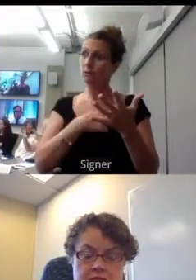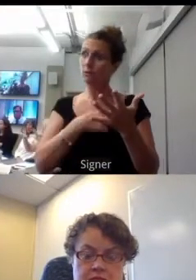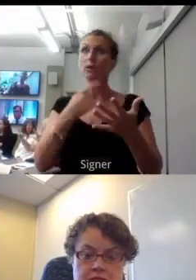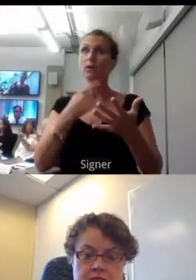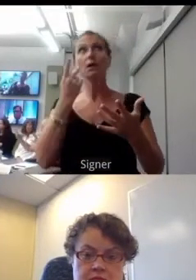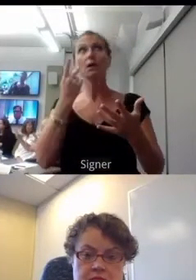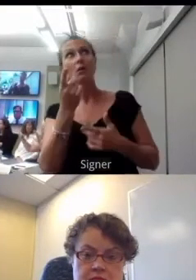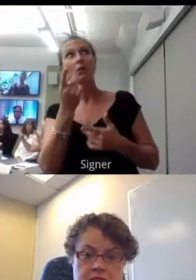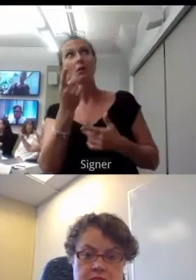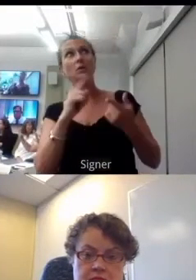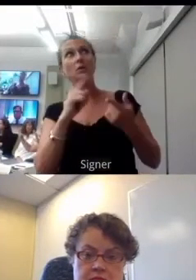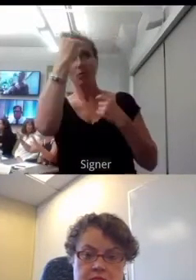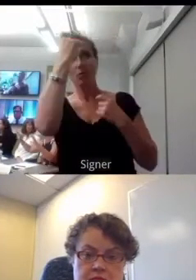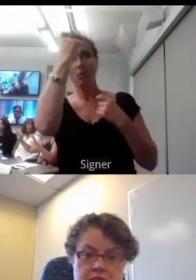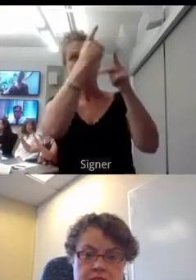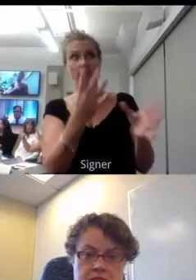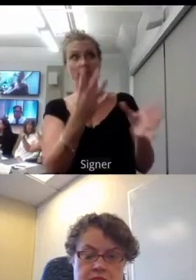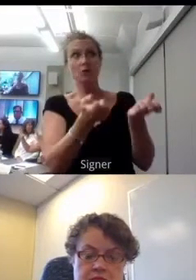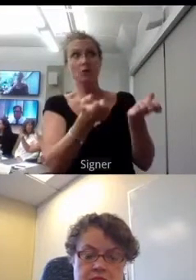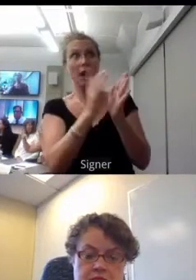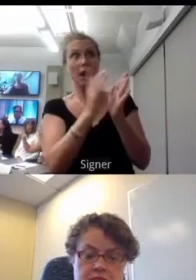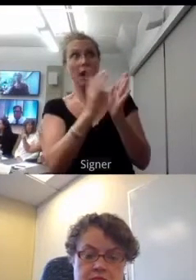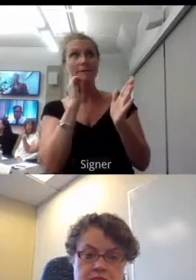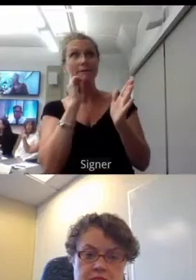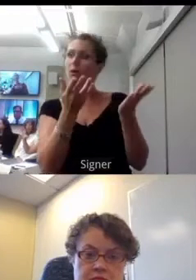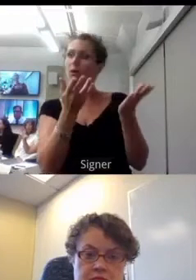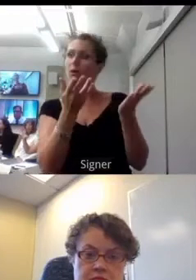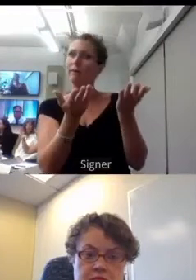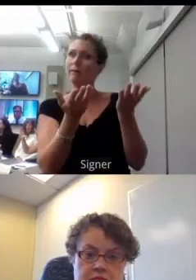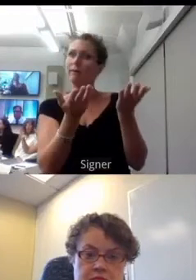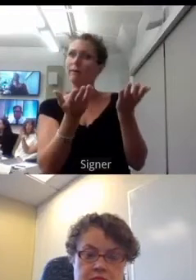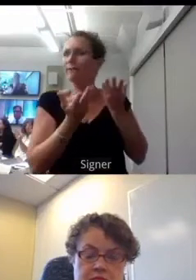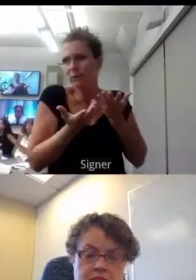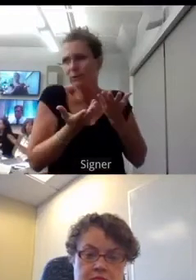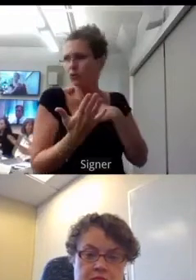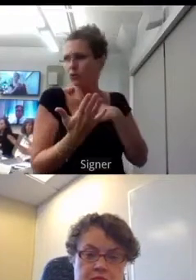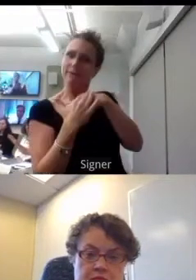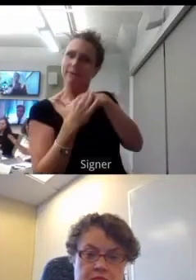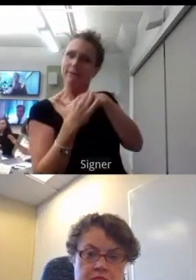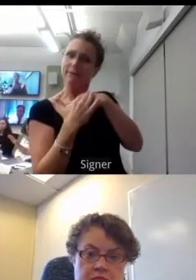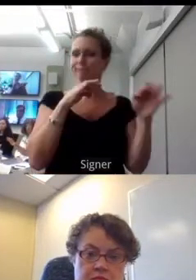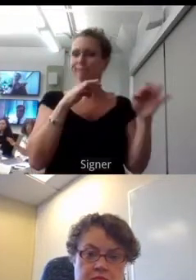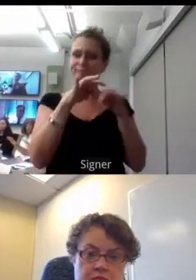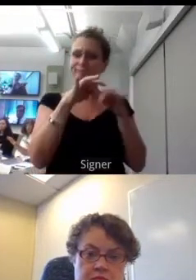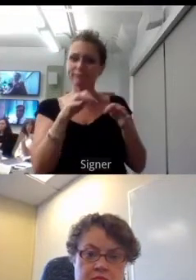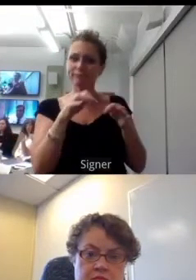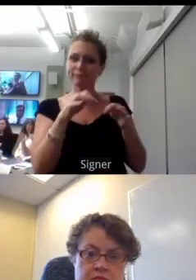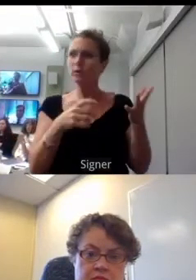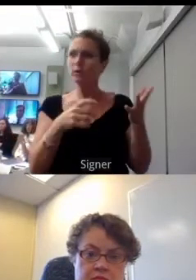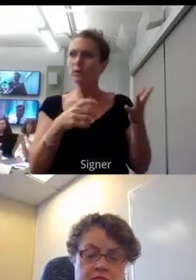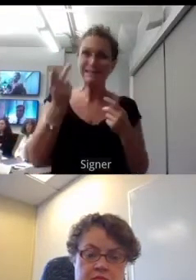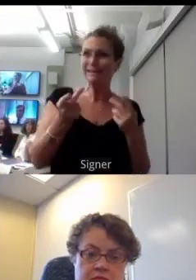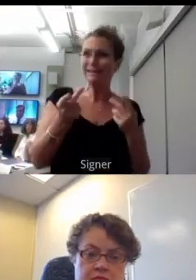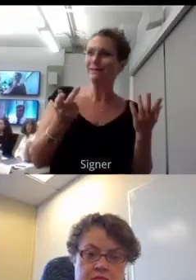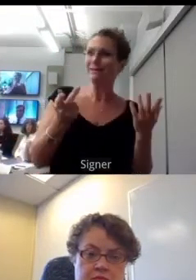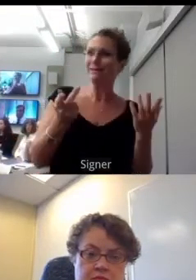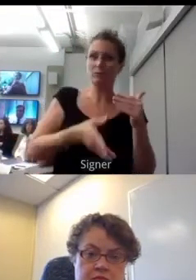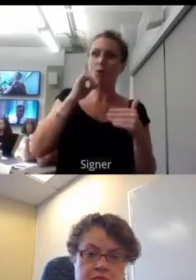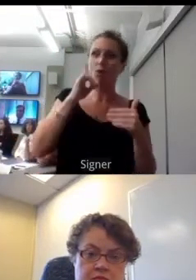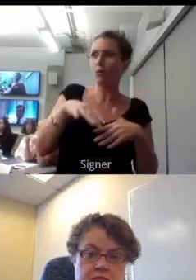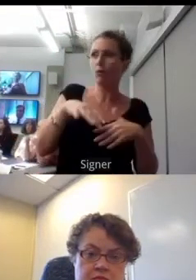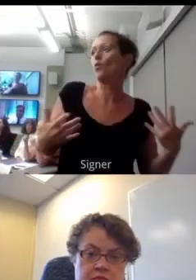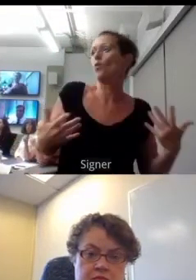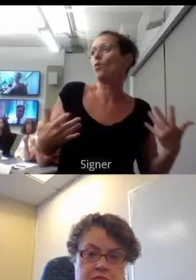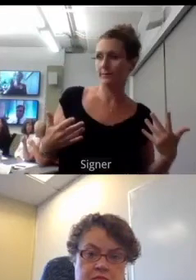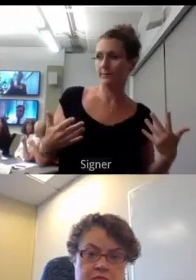and end results that they want to see at the end of the day. There should at least be wording in that sense for all